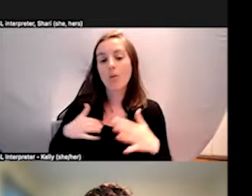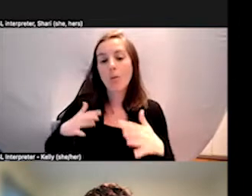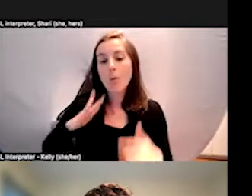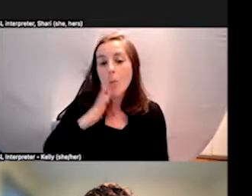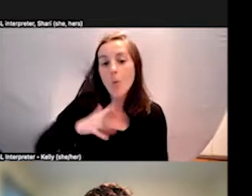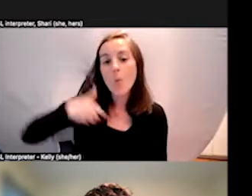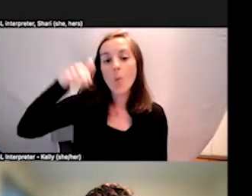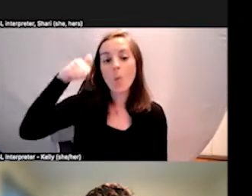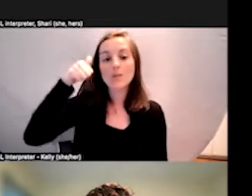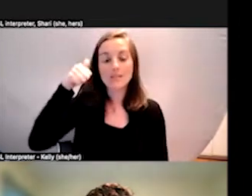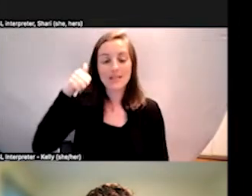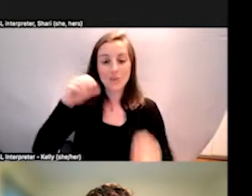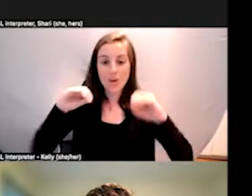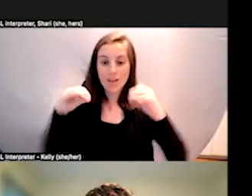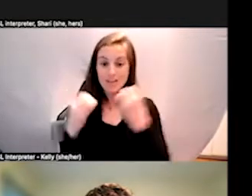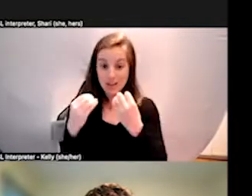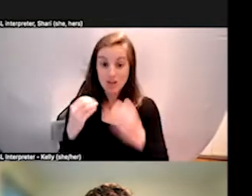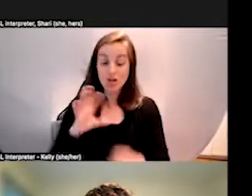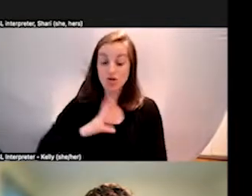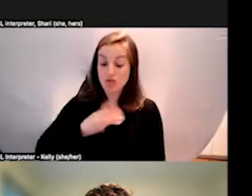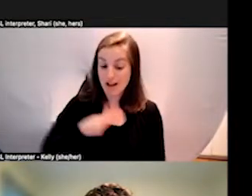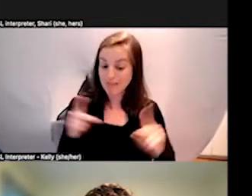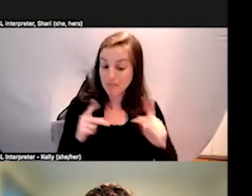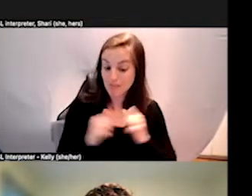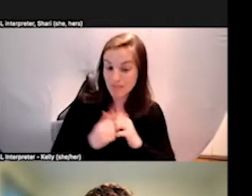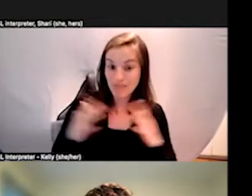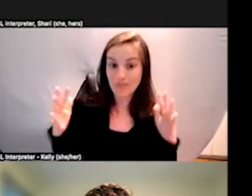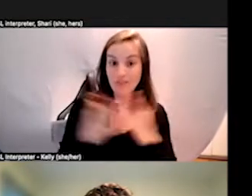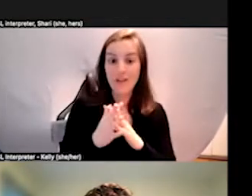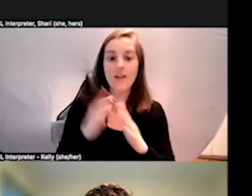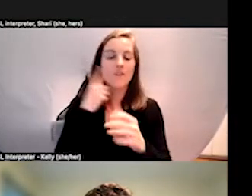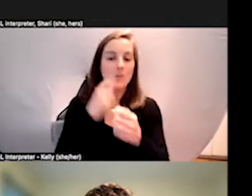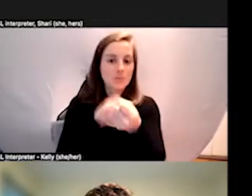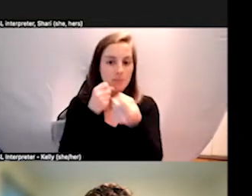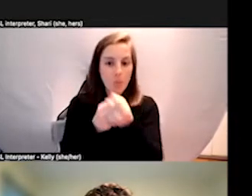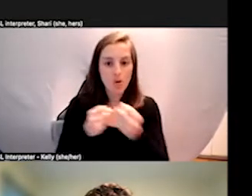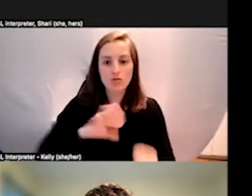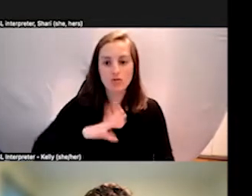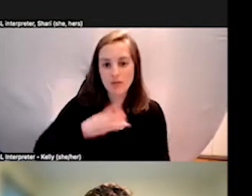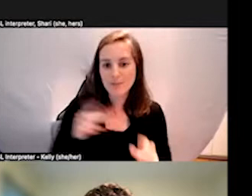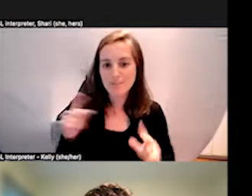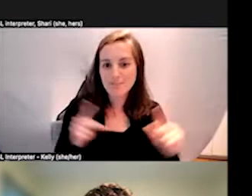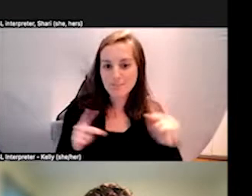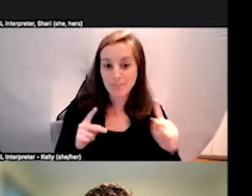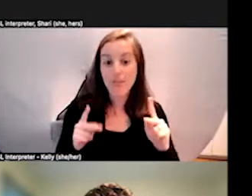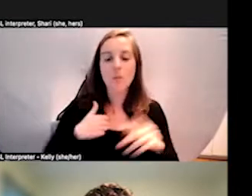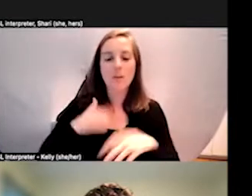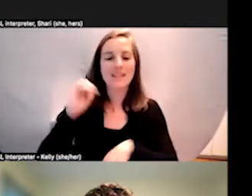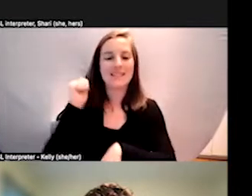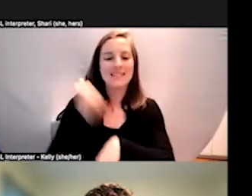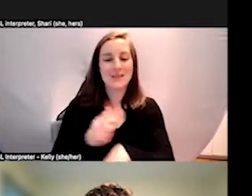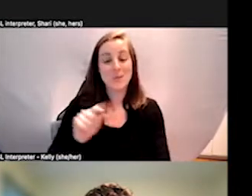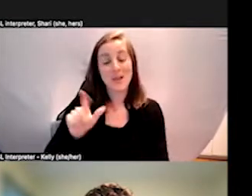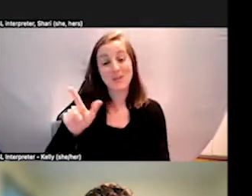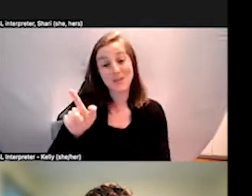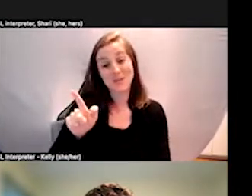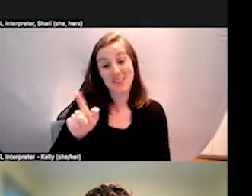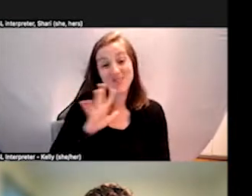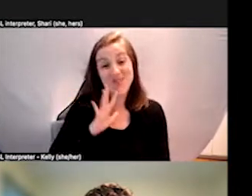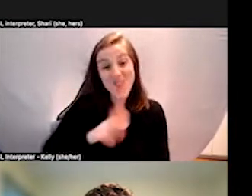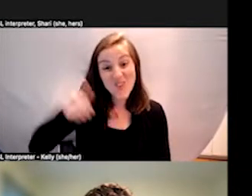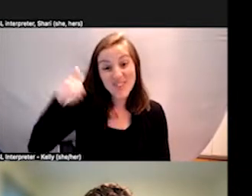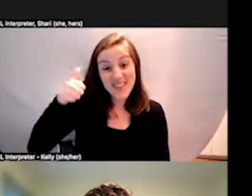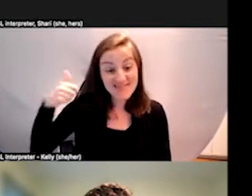serving organization in the nation, founded in 2021. And you can see us at